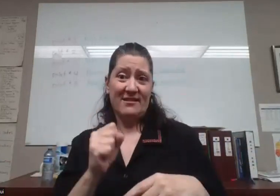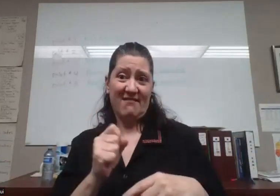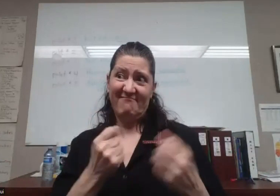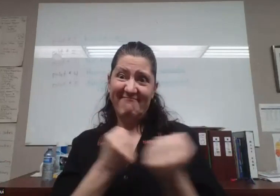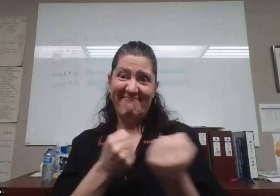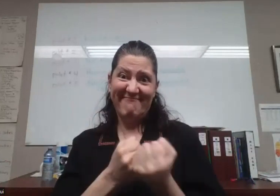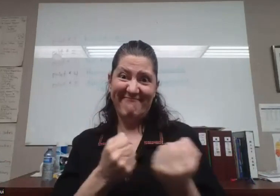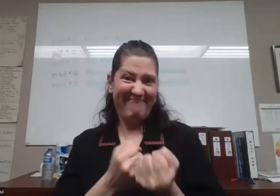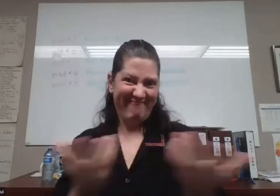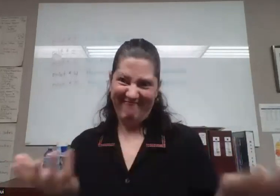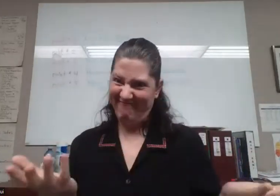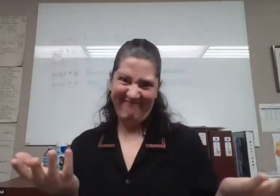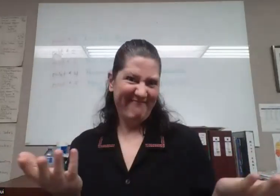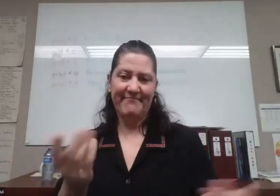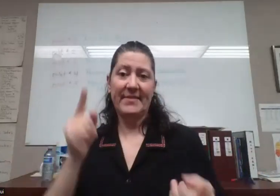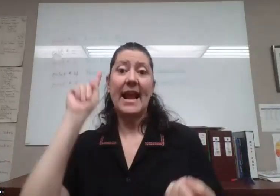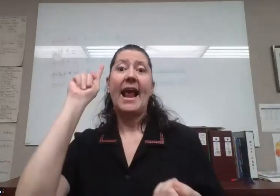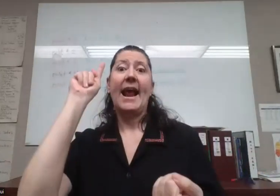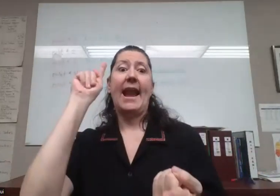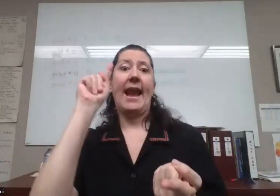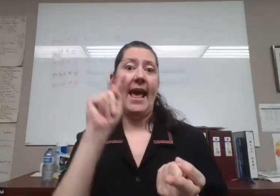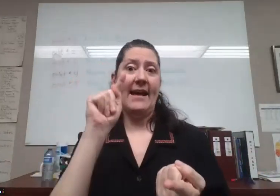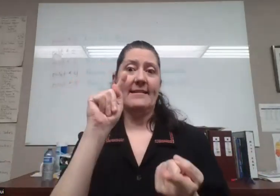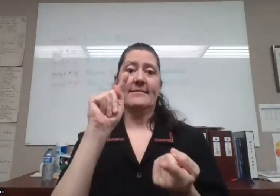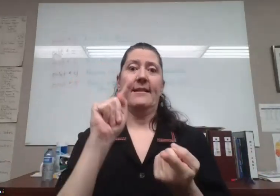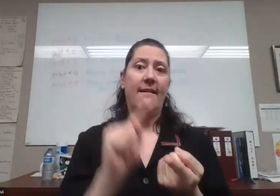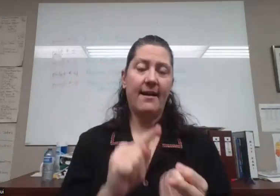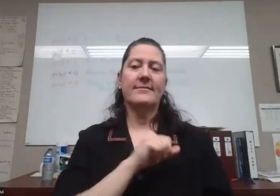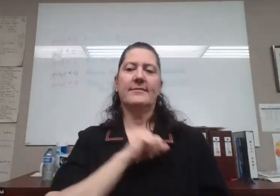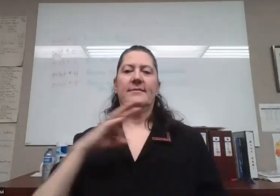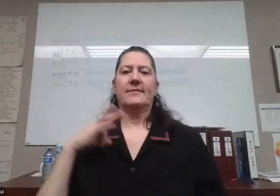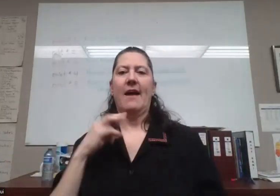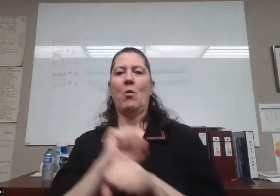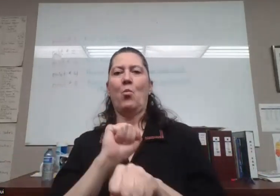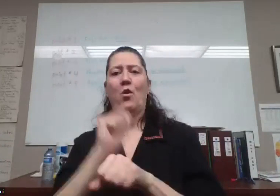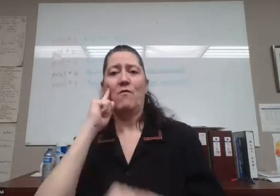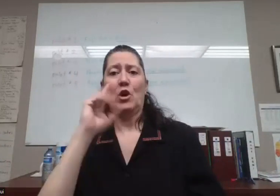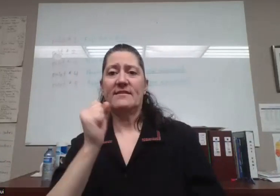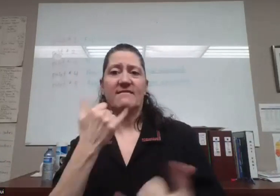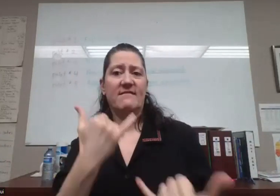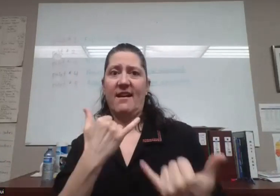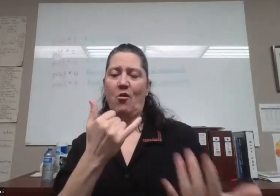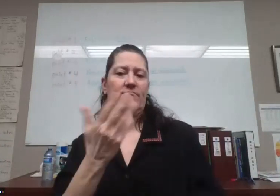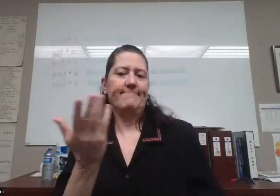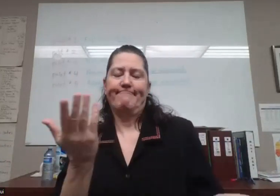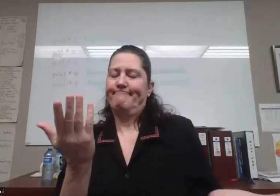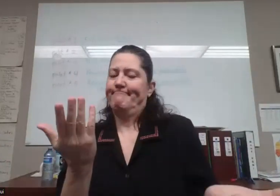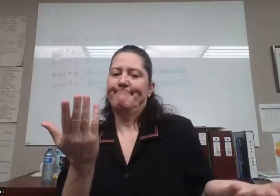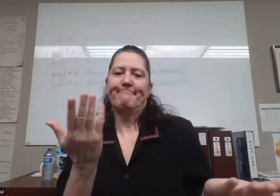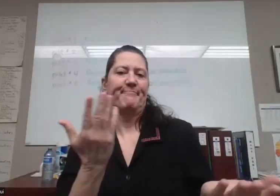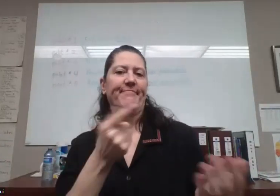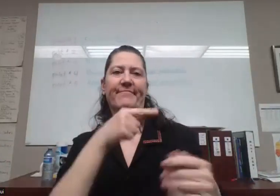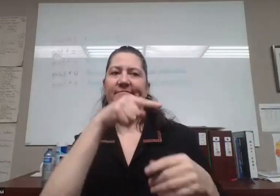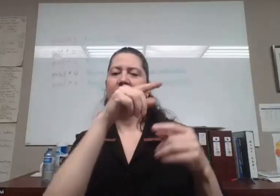quite overwhelming for us. And CHS doesn't have a way to support these folks.